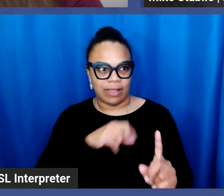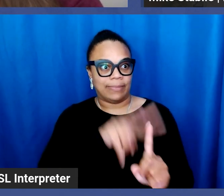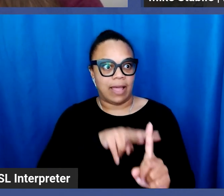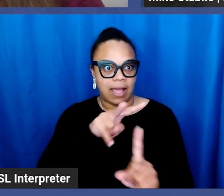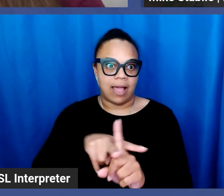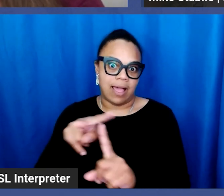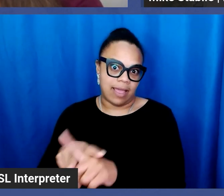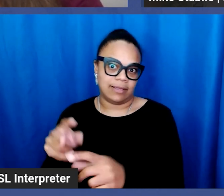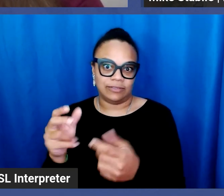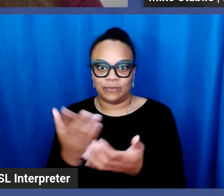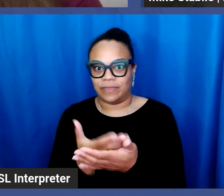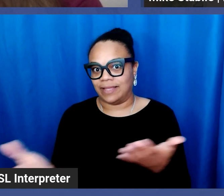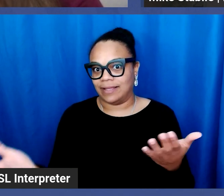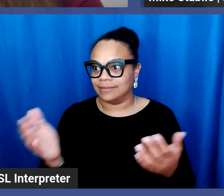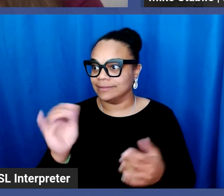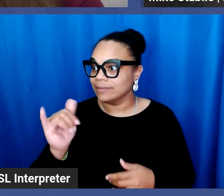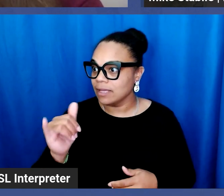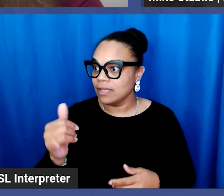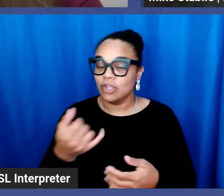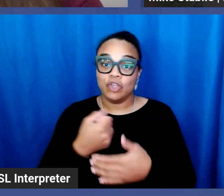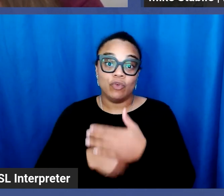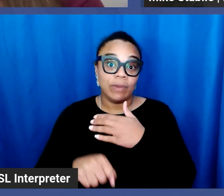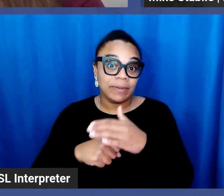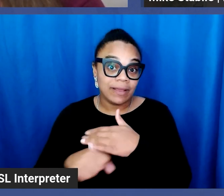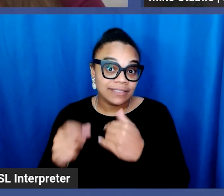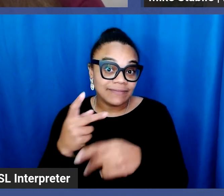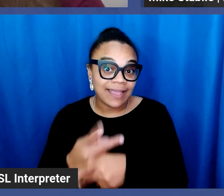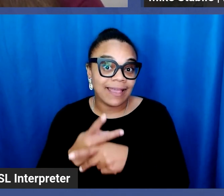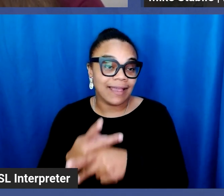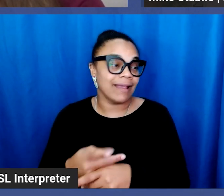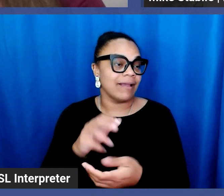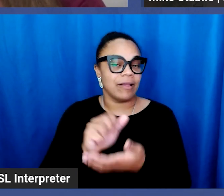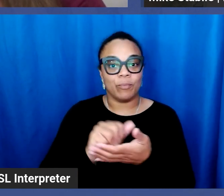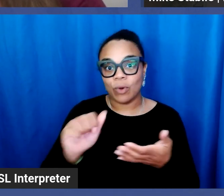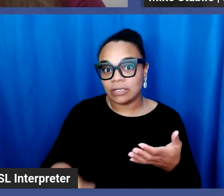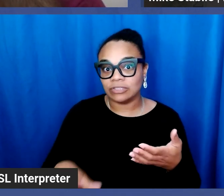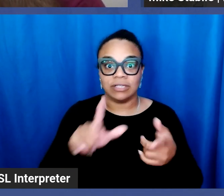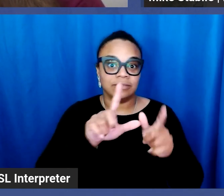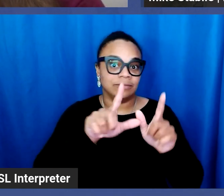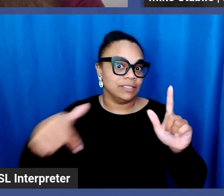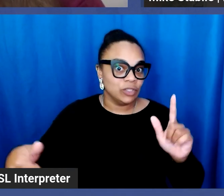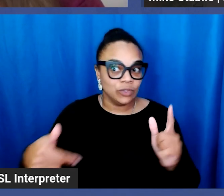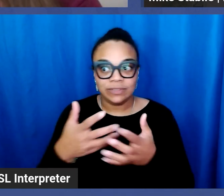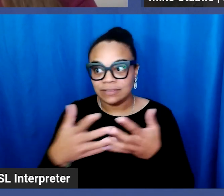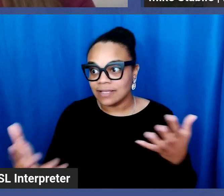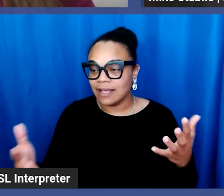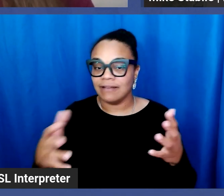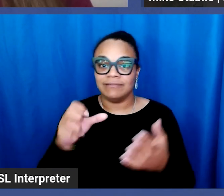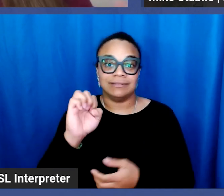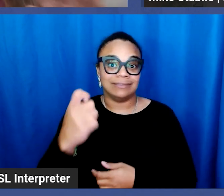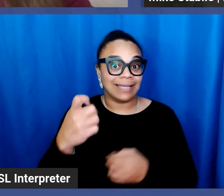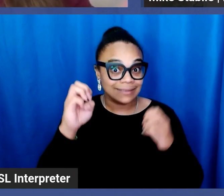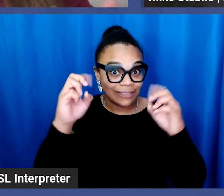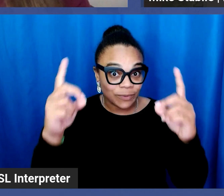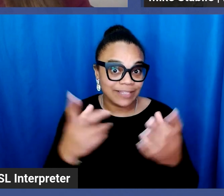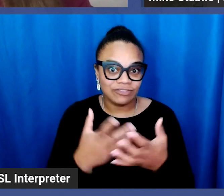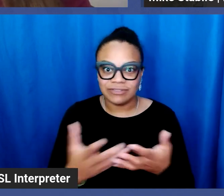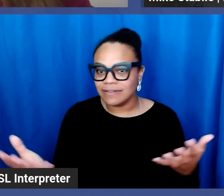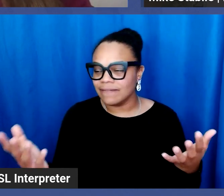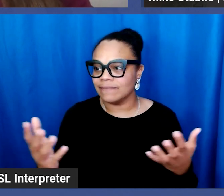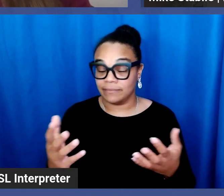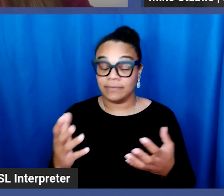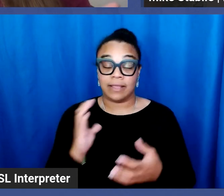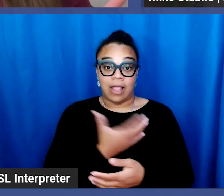to things like reproductive care, abortion, LGBTQ stuff, sex education stuff. A big part of our work together